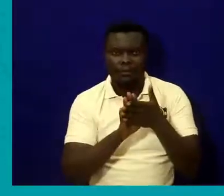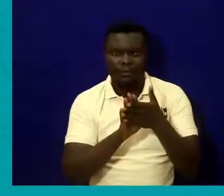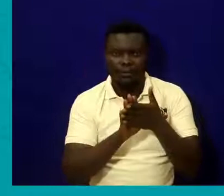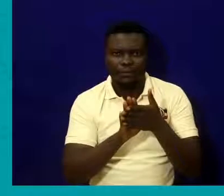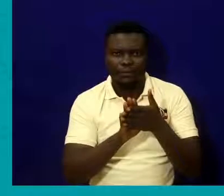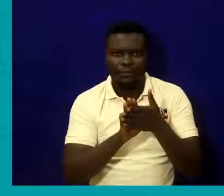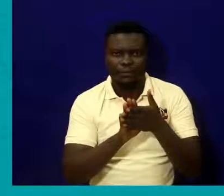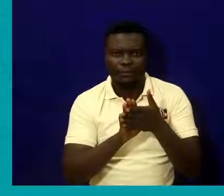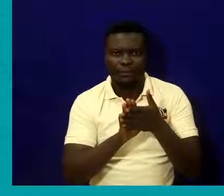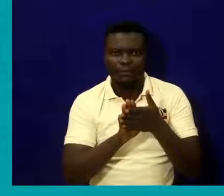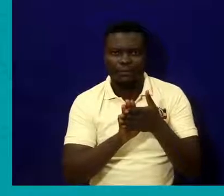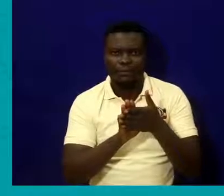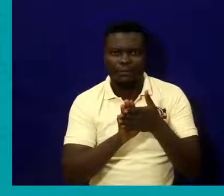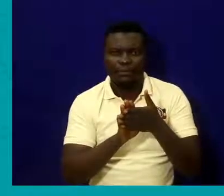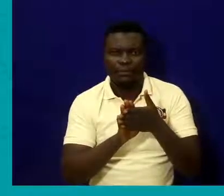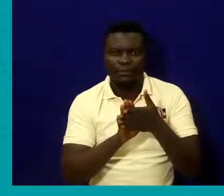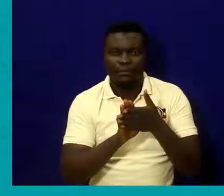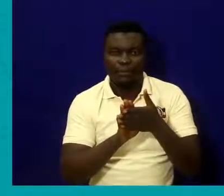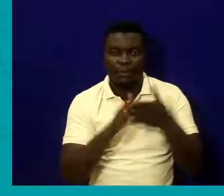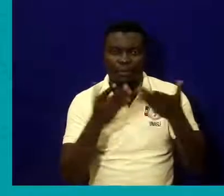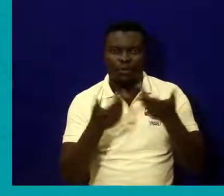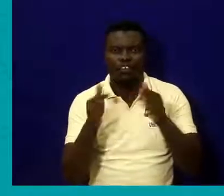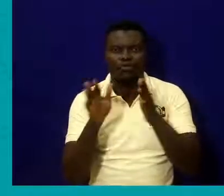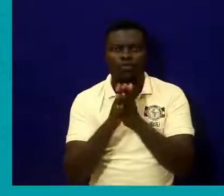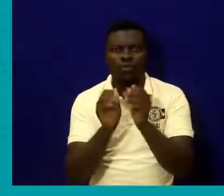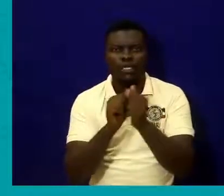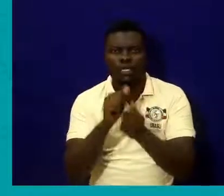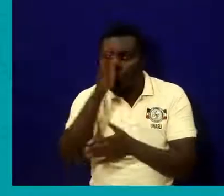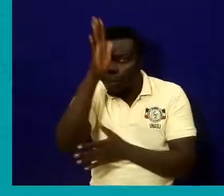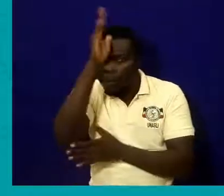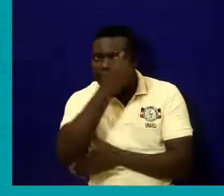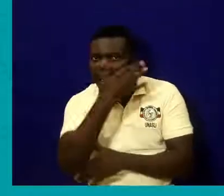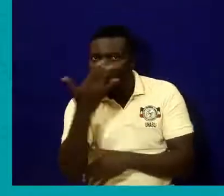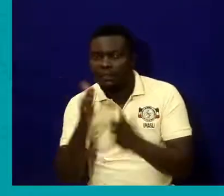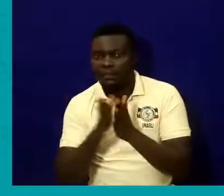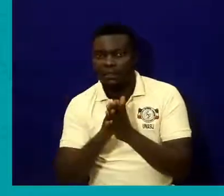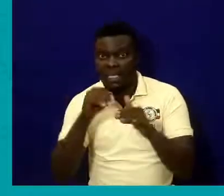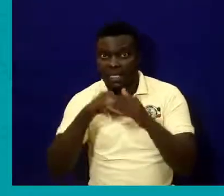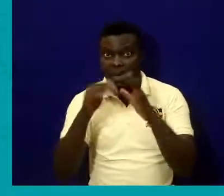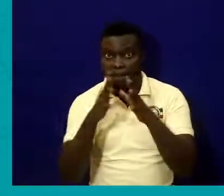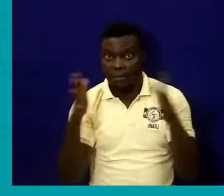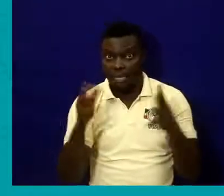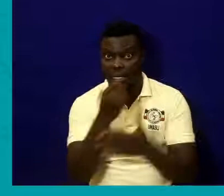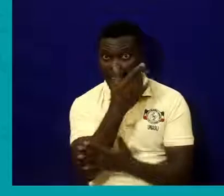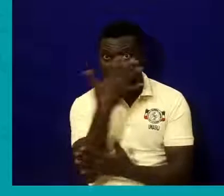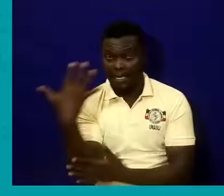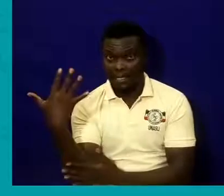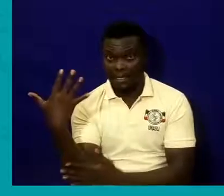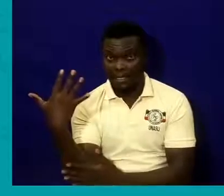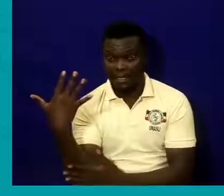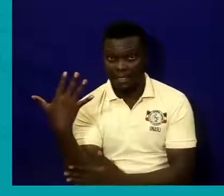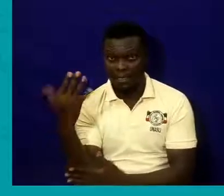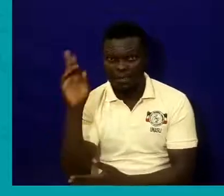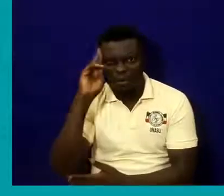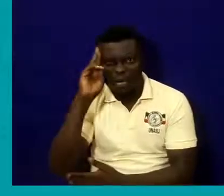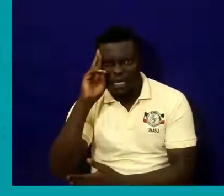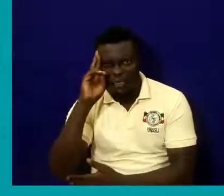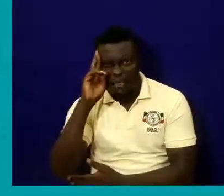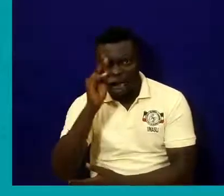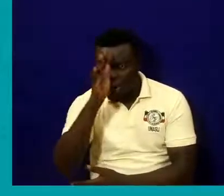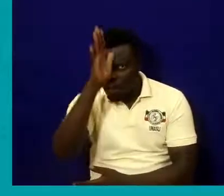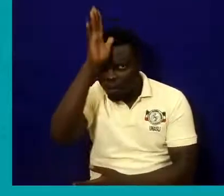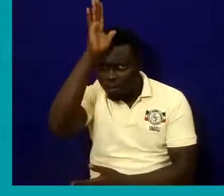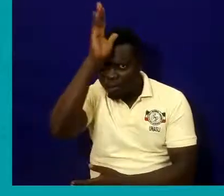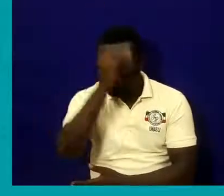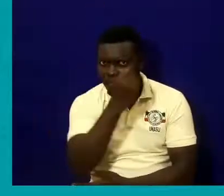with Roman numerals, but in capital letters. Do you remember Roman